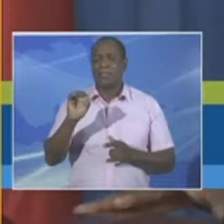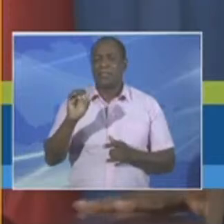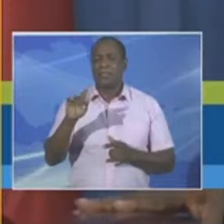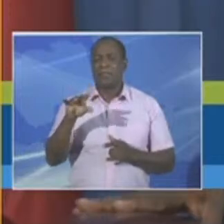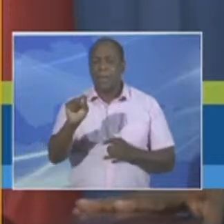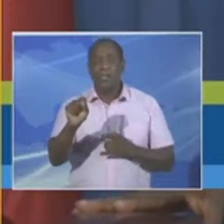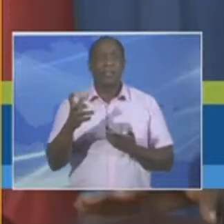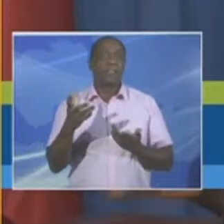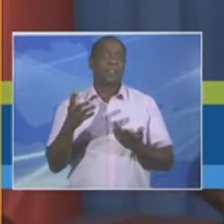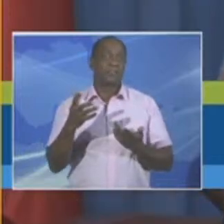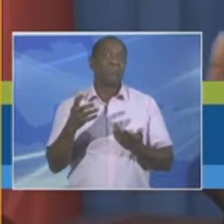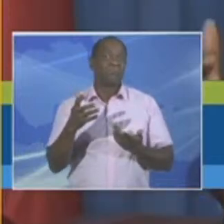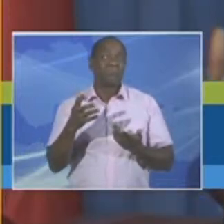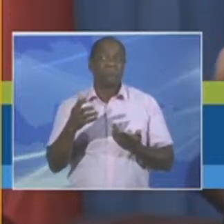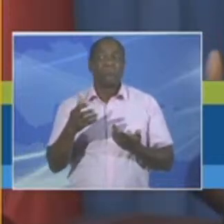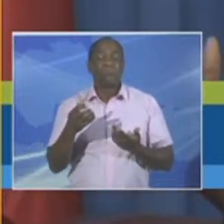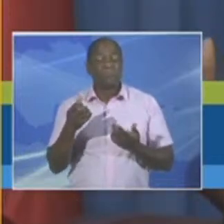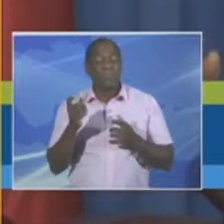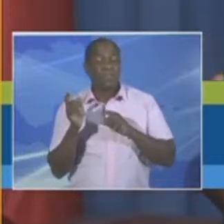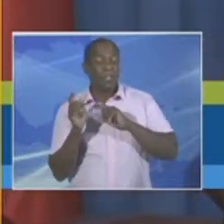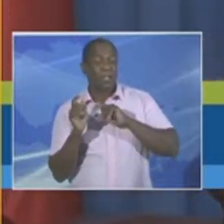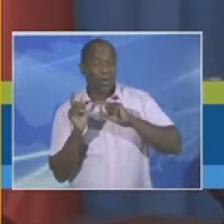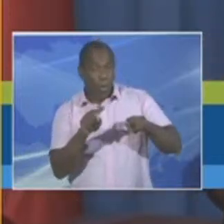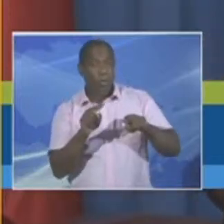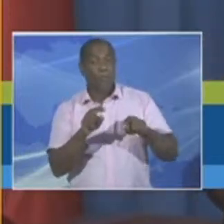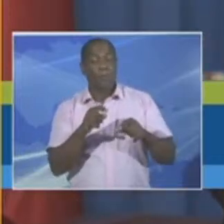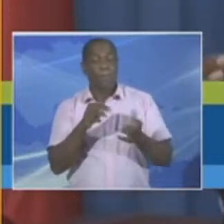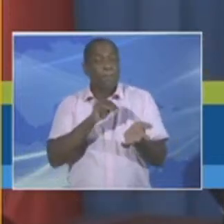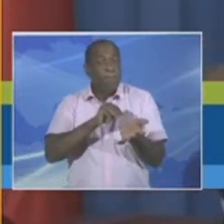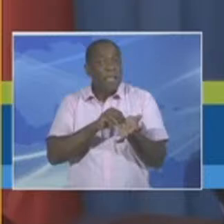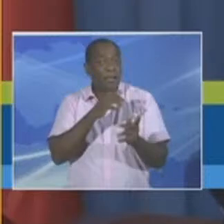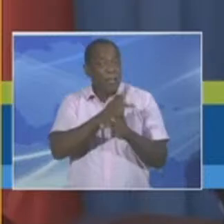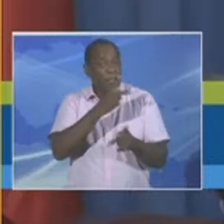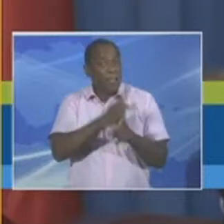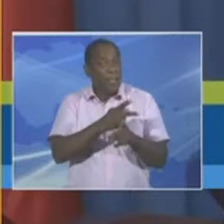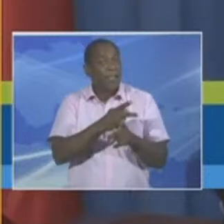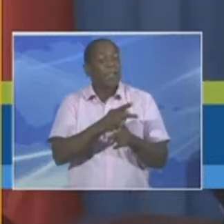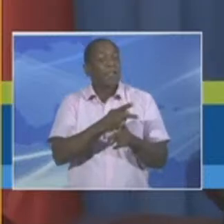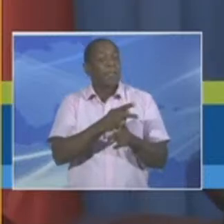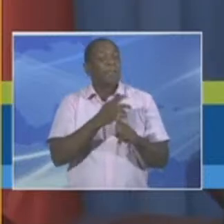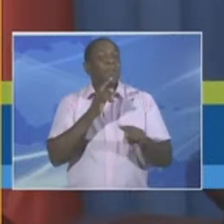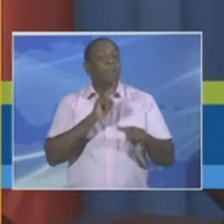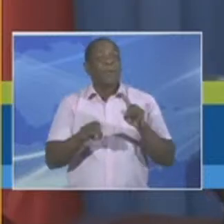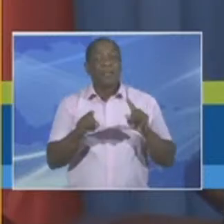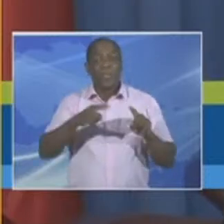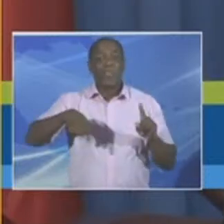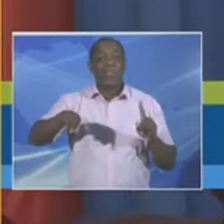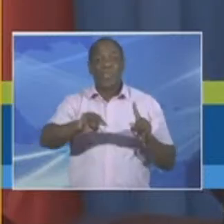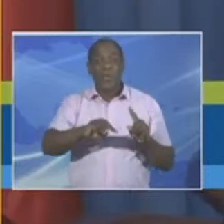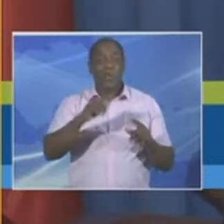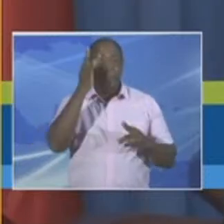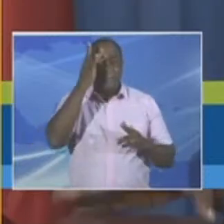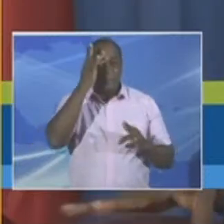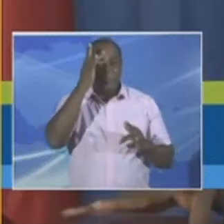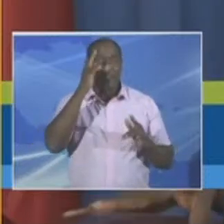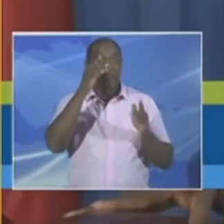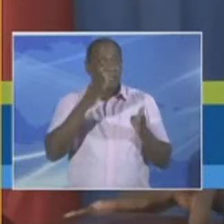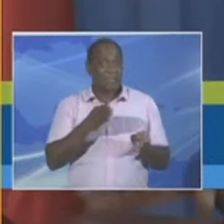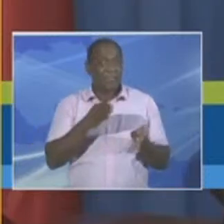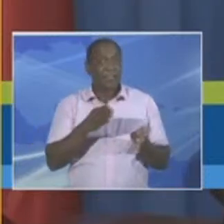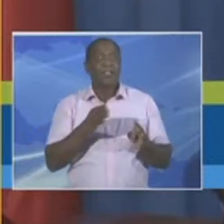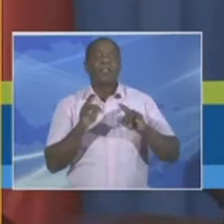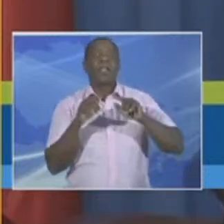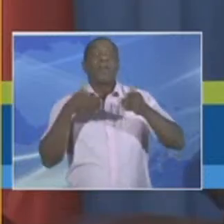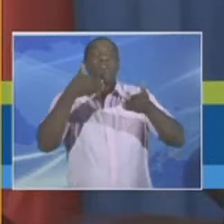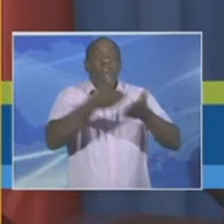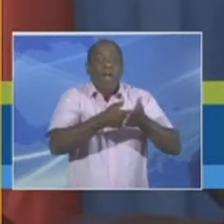care. Of note is those patients are still coming relatively late. So